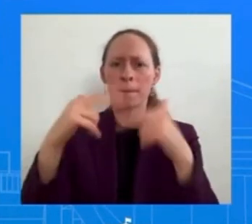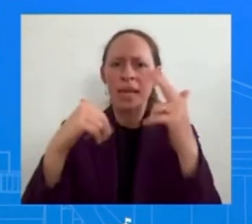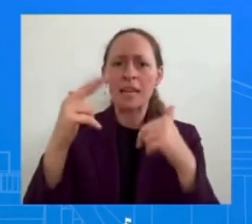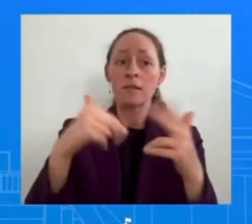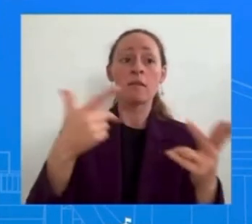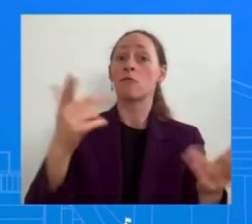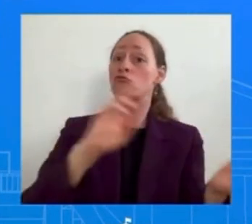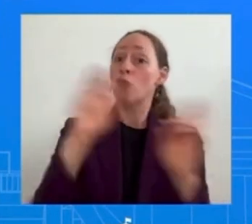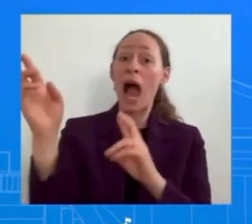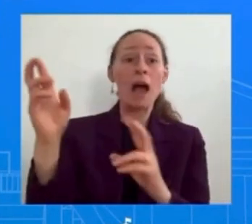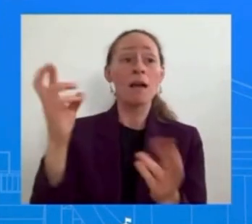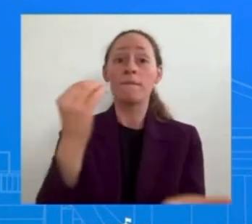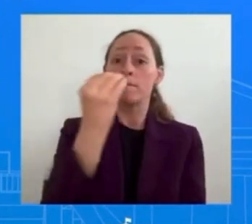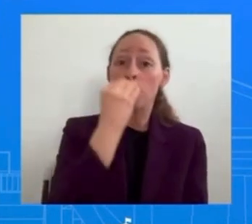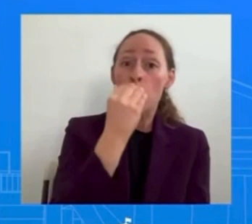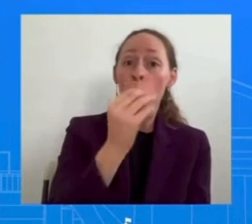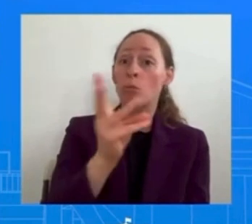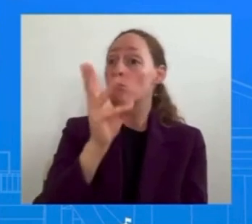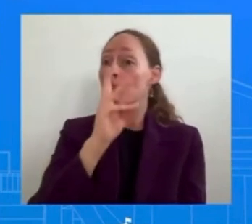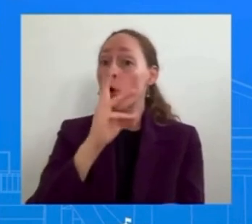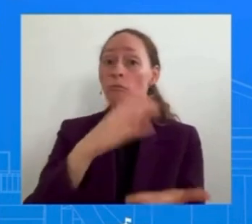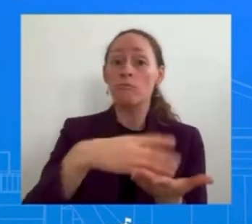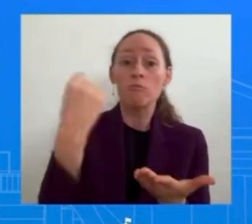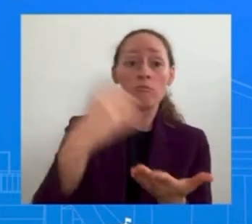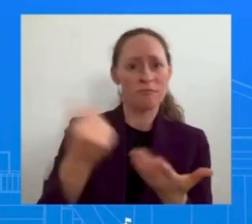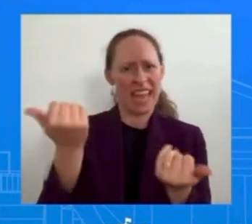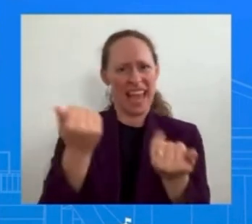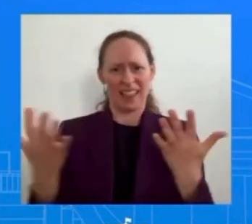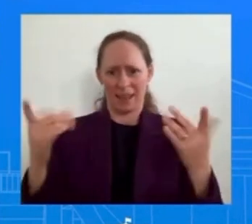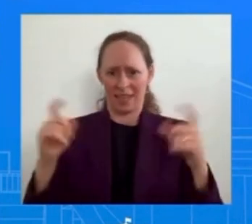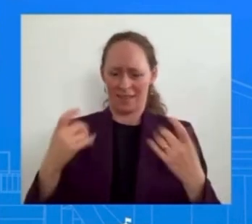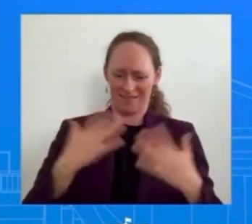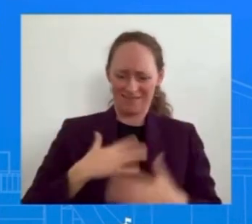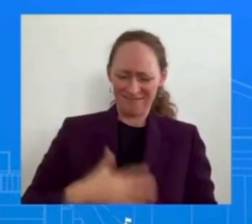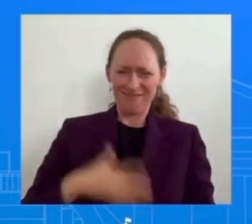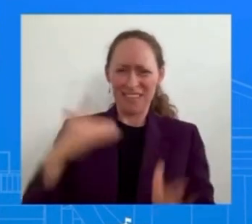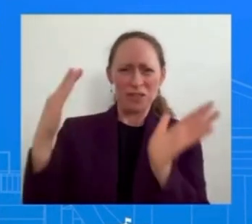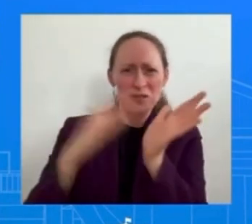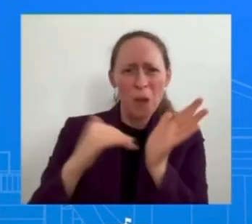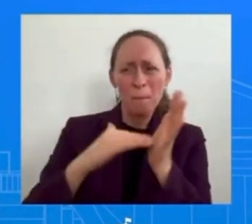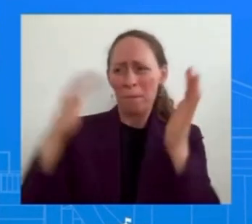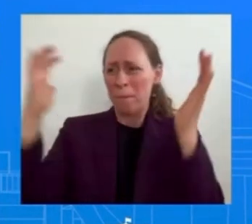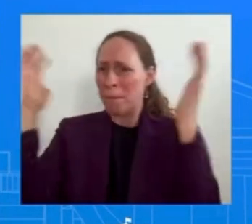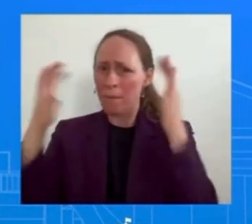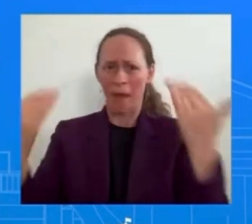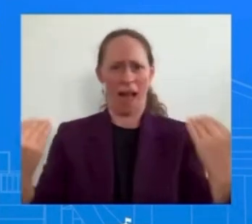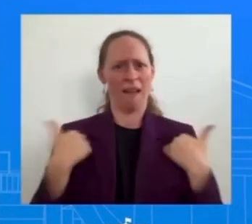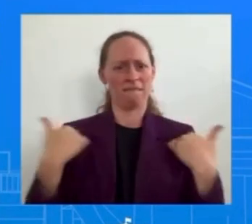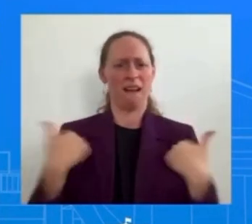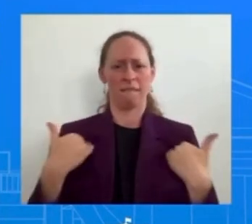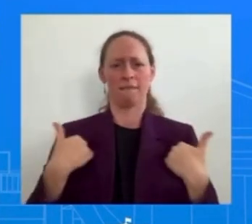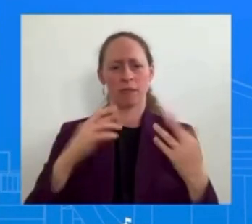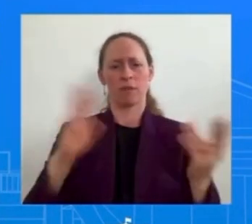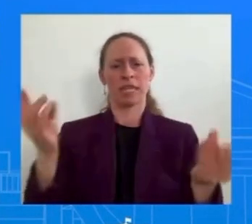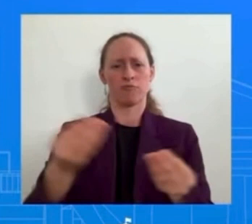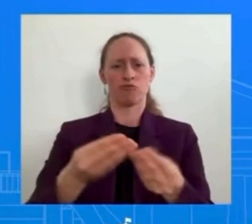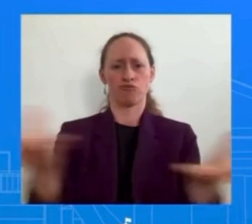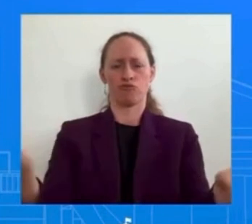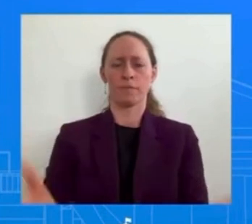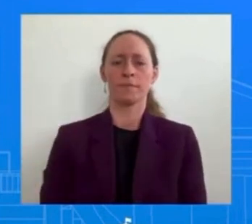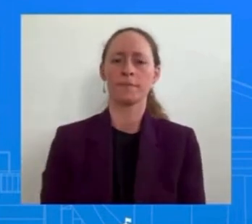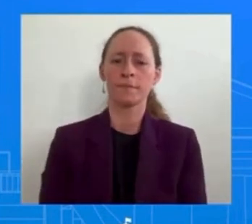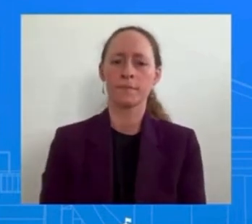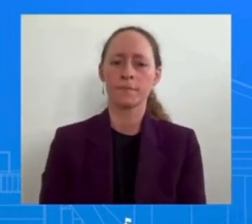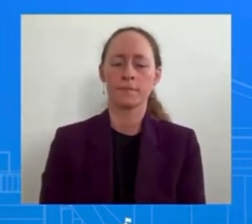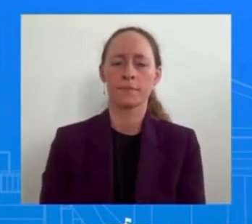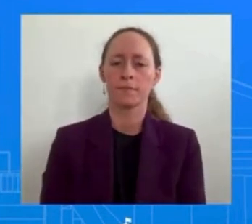to individuals. We are also coordinating these services so that anybody who leaves a shelter for a hotel or other place